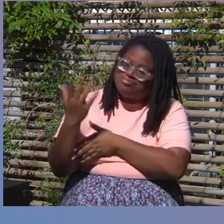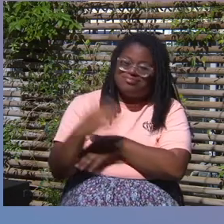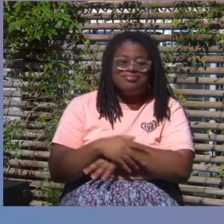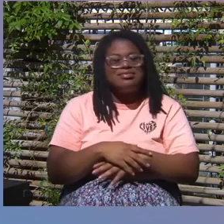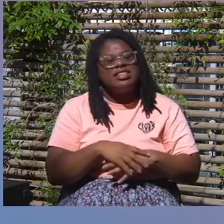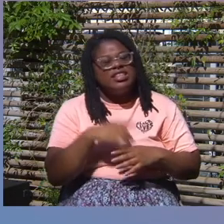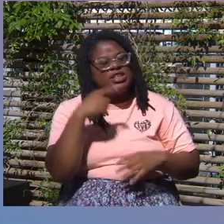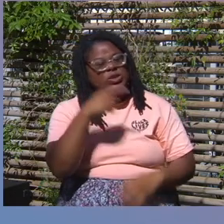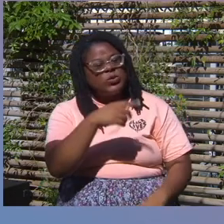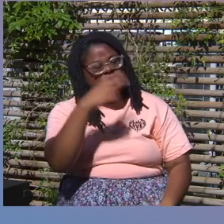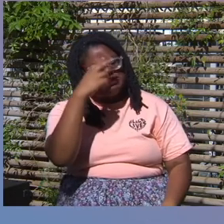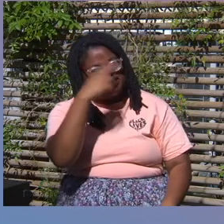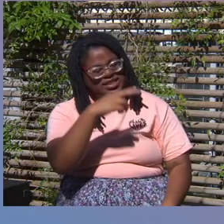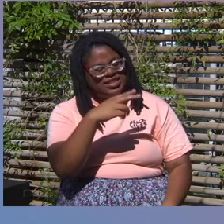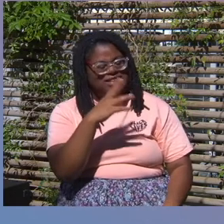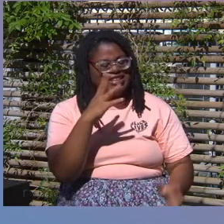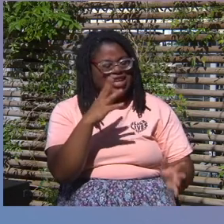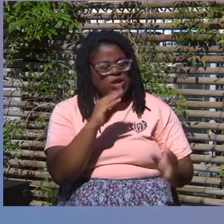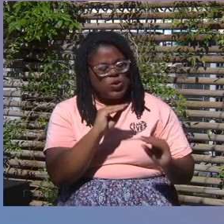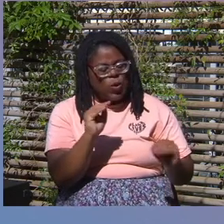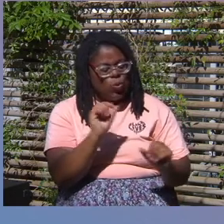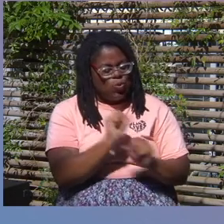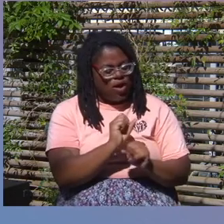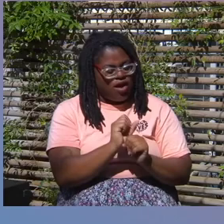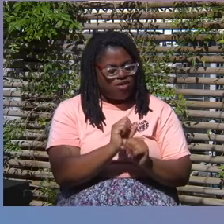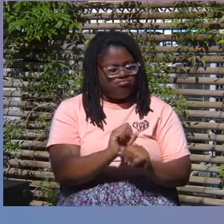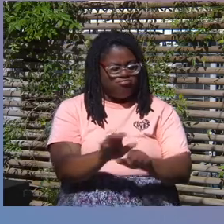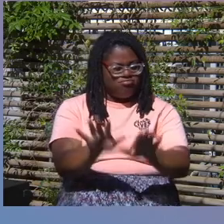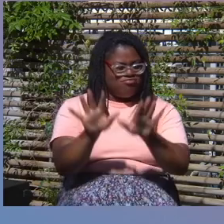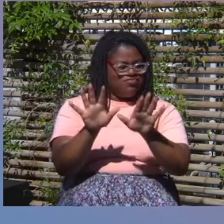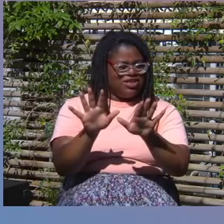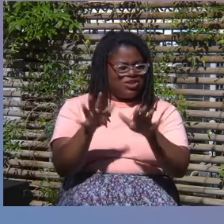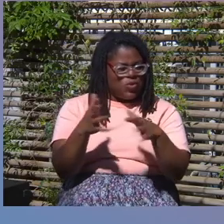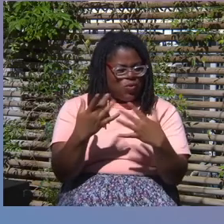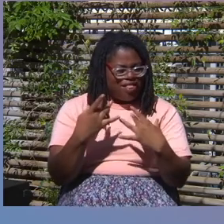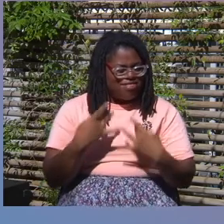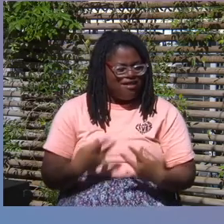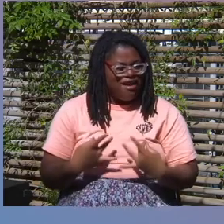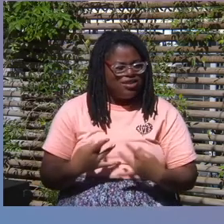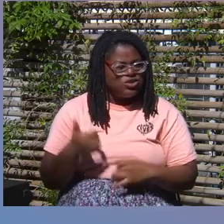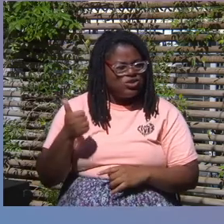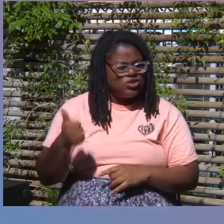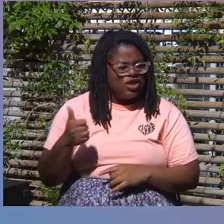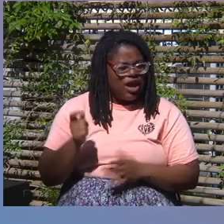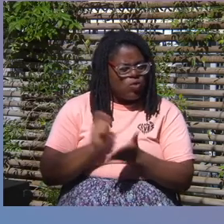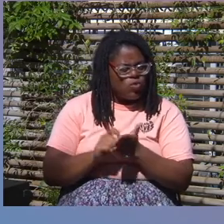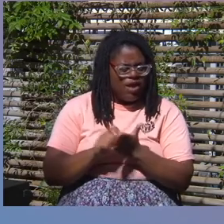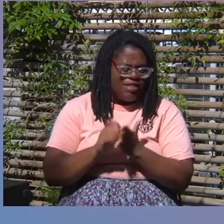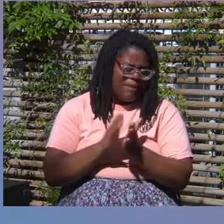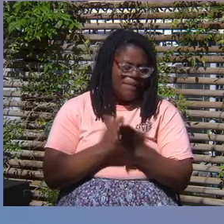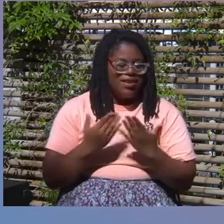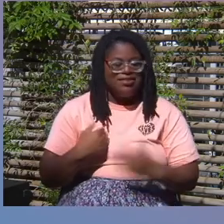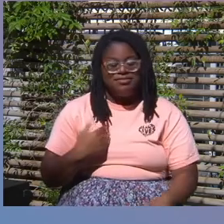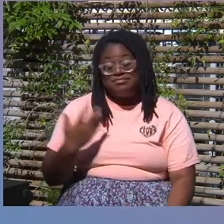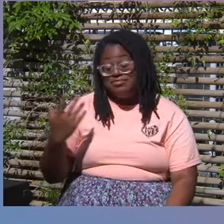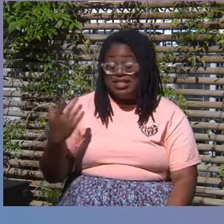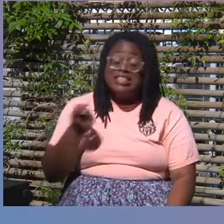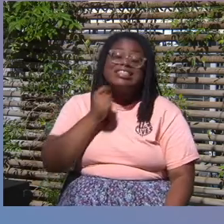I'm feeling that coming. You in Mexico, okay? Not working. That's with your feet up, relaxing, enjoying yourself. Reading the book that you have not had the opportunity to